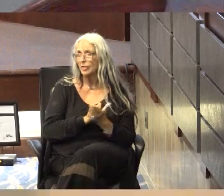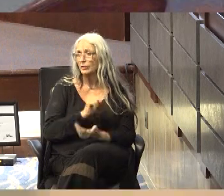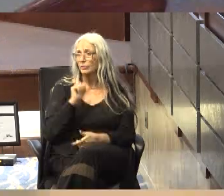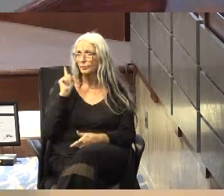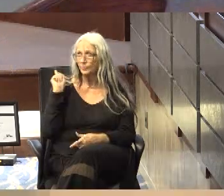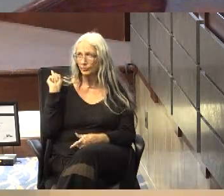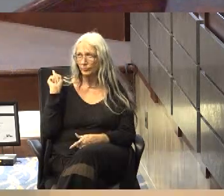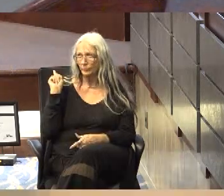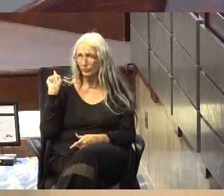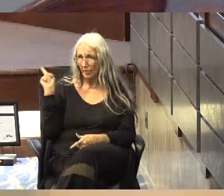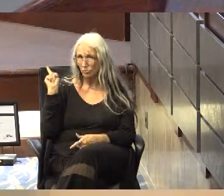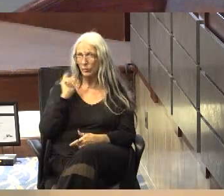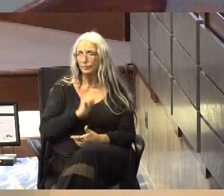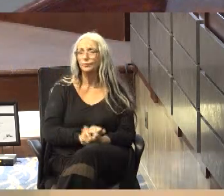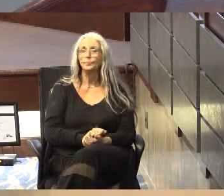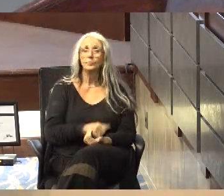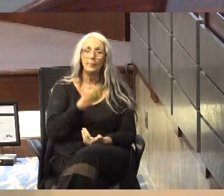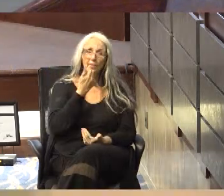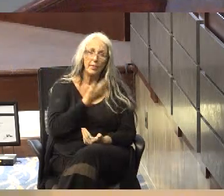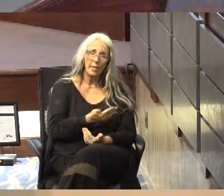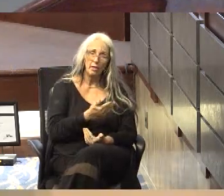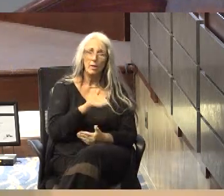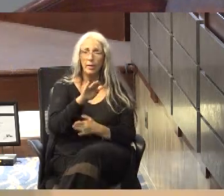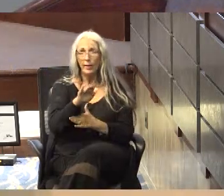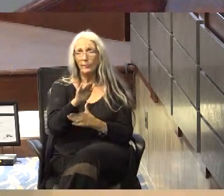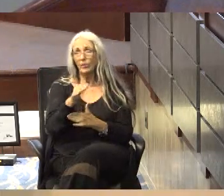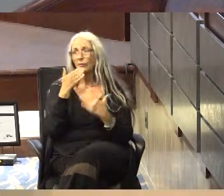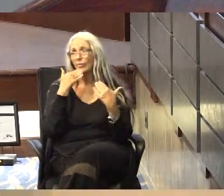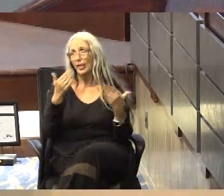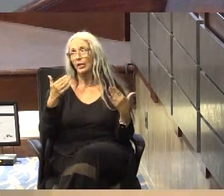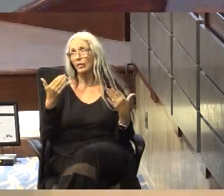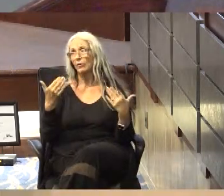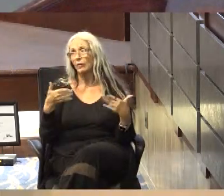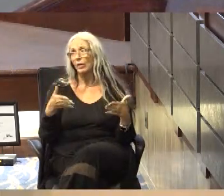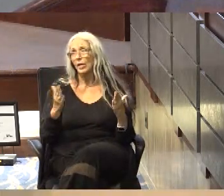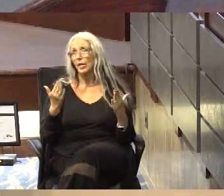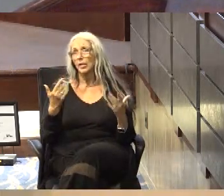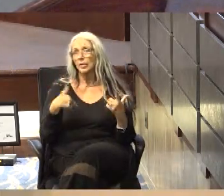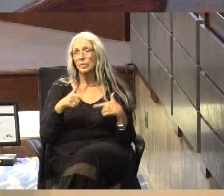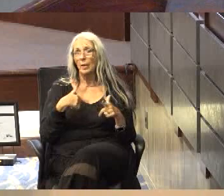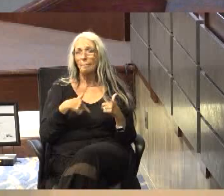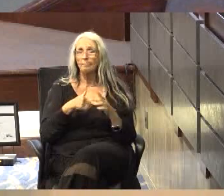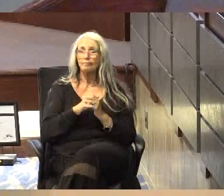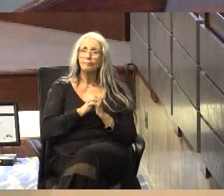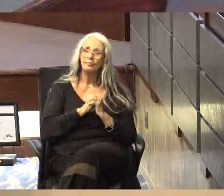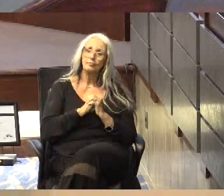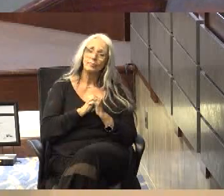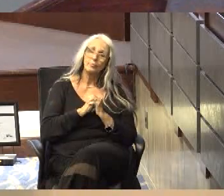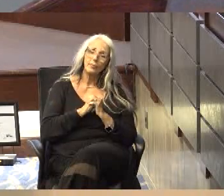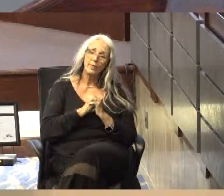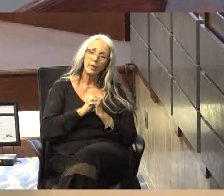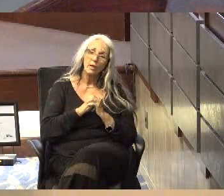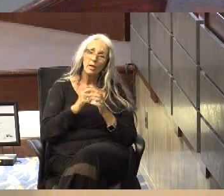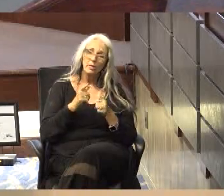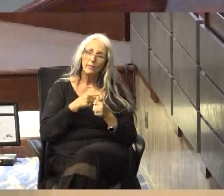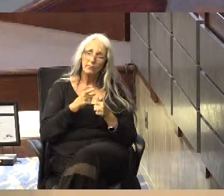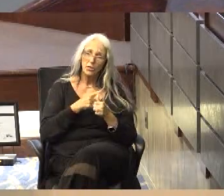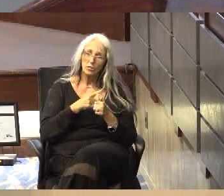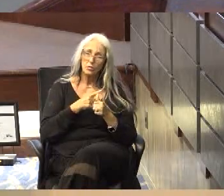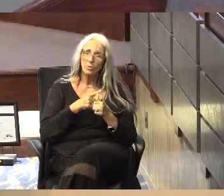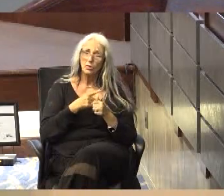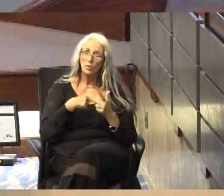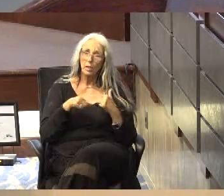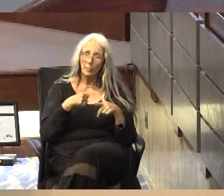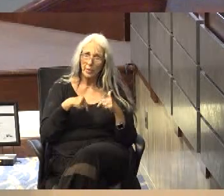Bobbitt. Thanks, sir. Good afternoon. Thank you all for having us. The appraisal district is coming to request